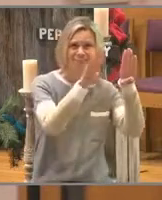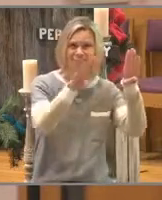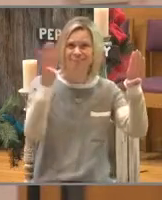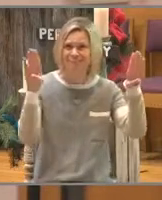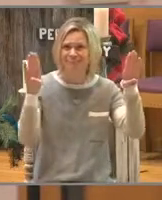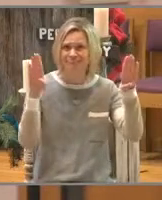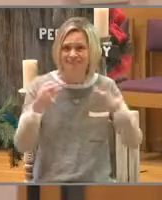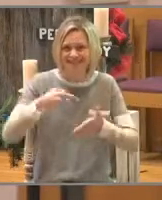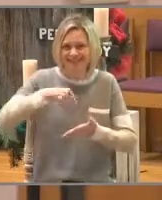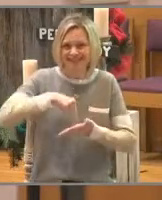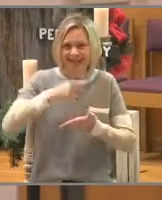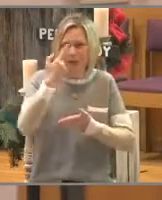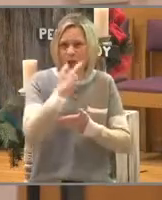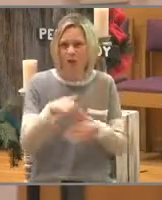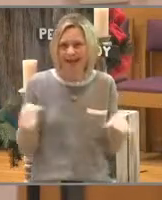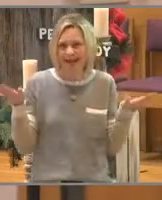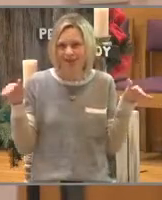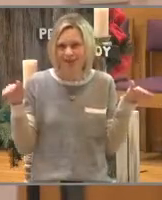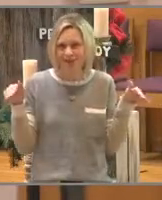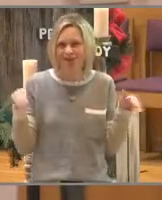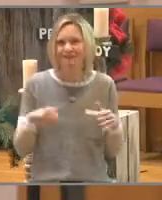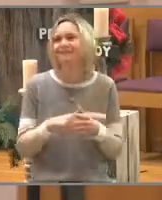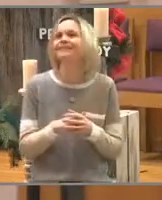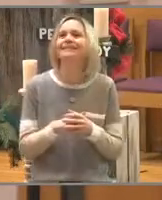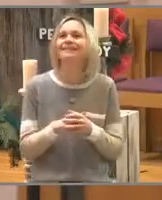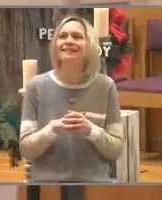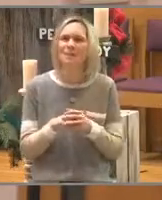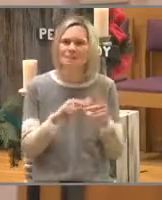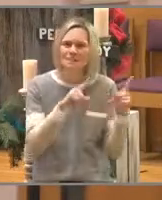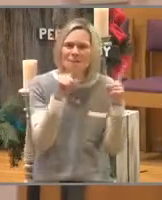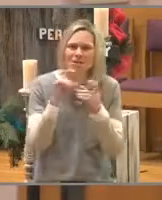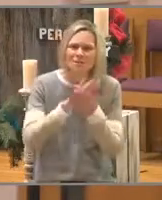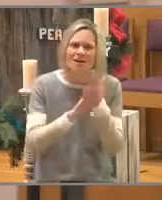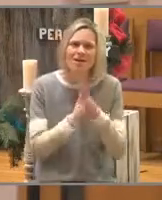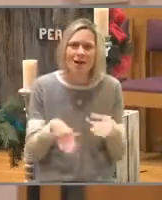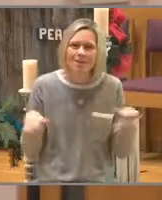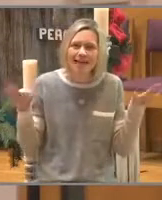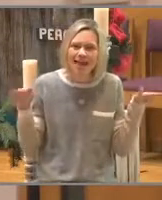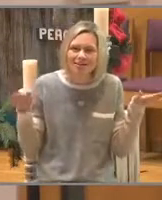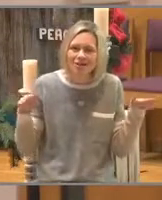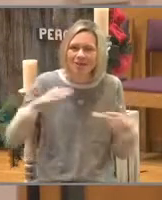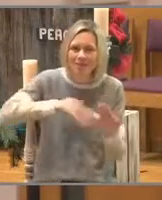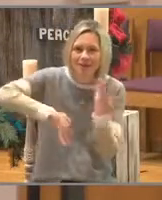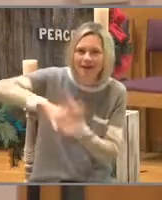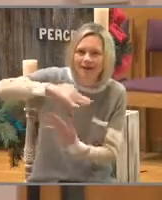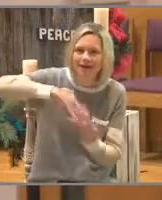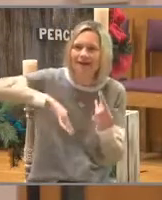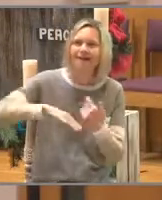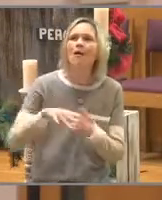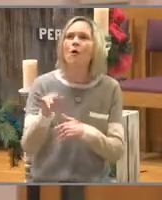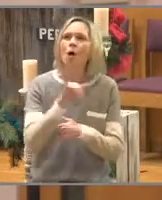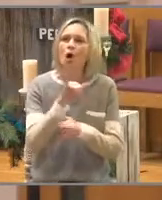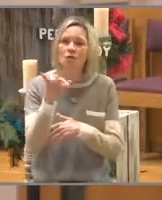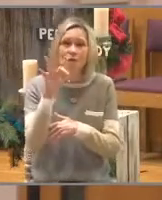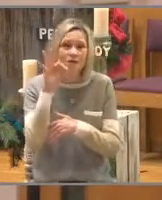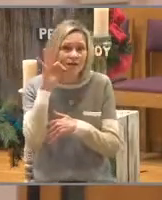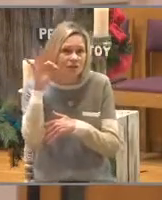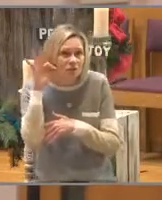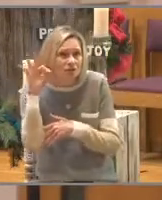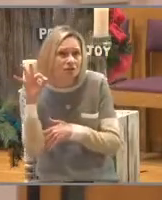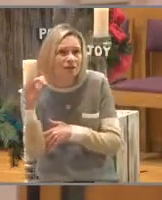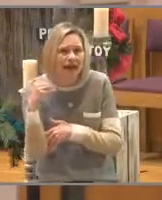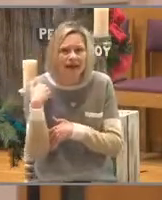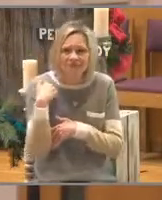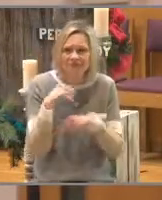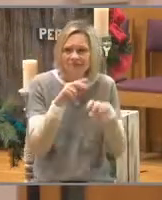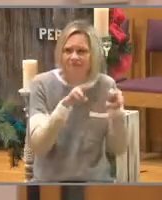picture. Congregation, same for you. Take some pictures in front of those. Become an angel among us. There's also the feathers. Feel free to take one of those